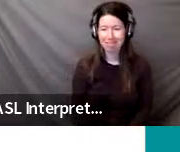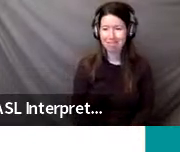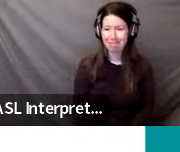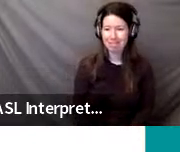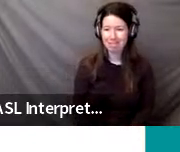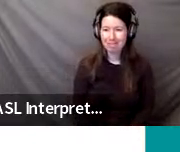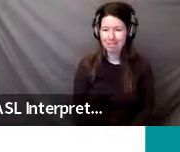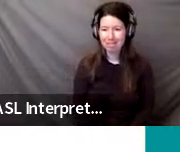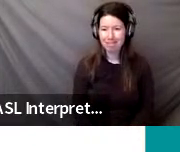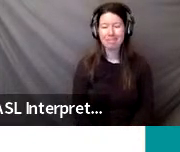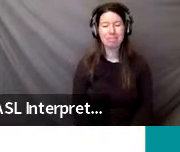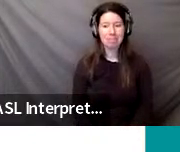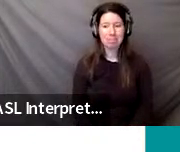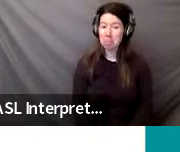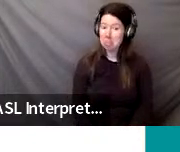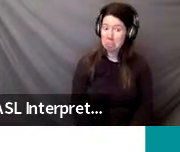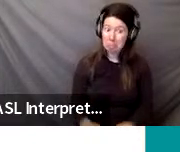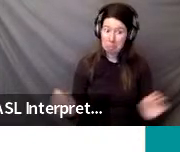Hearing no objection.